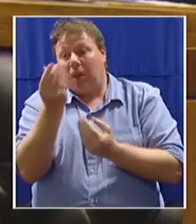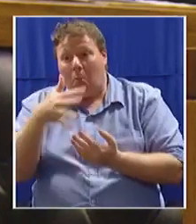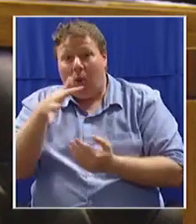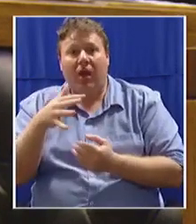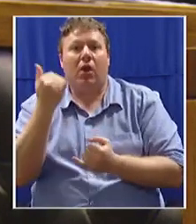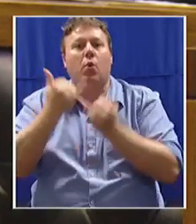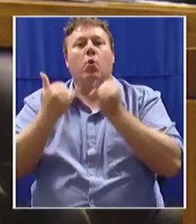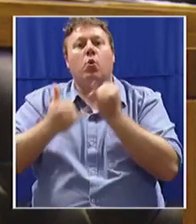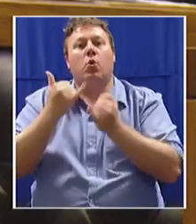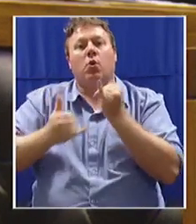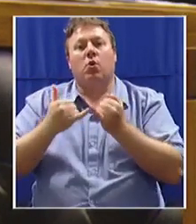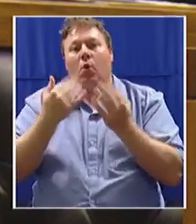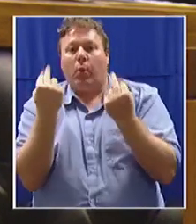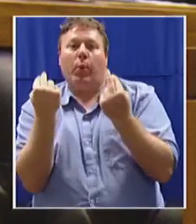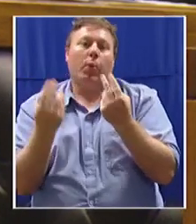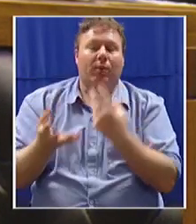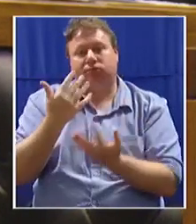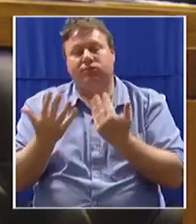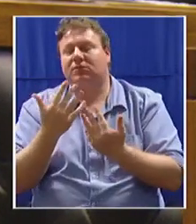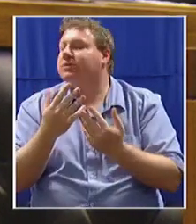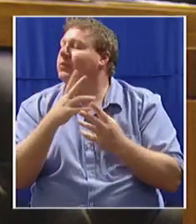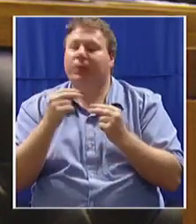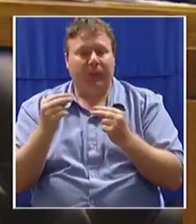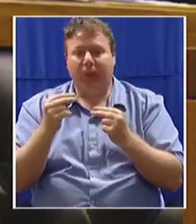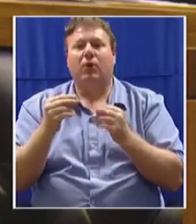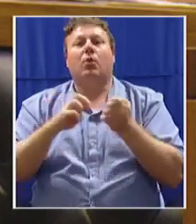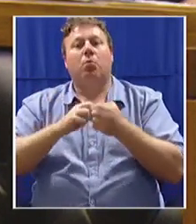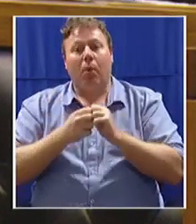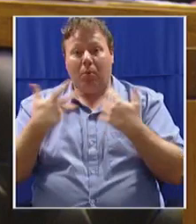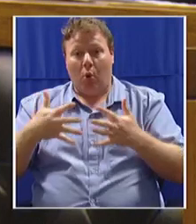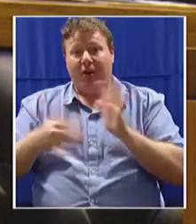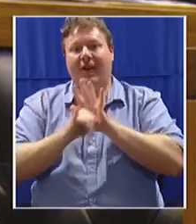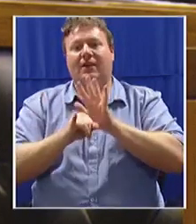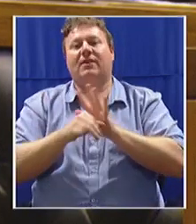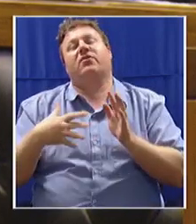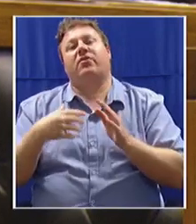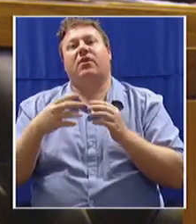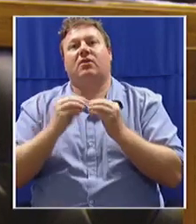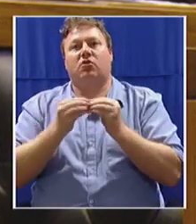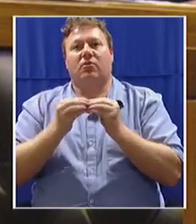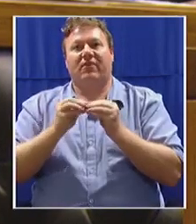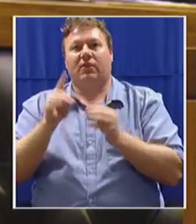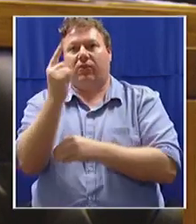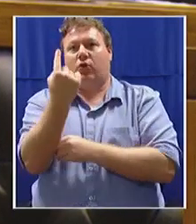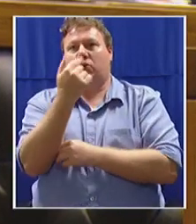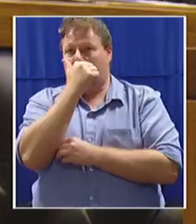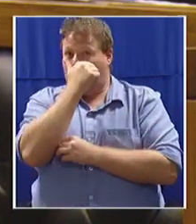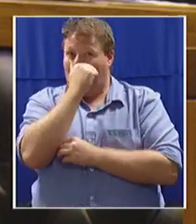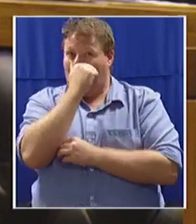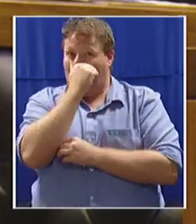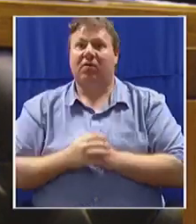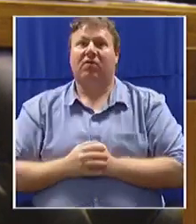start with those issues that already have been identified as problematic. So we're going to do just that.